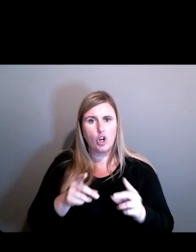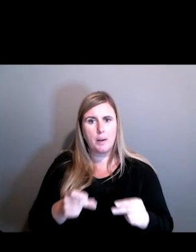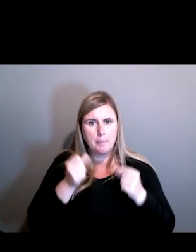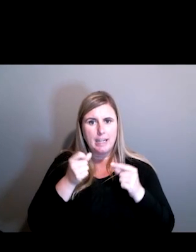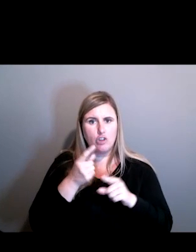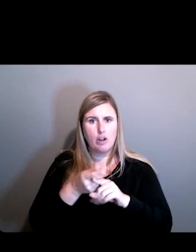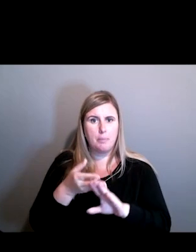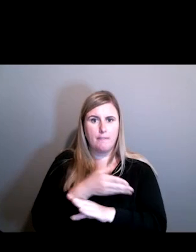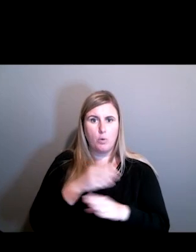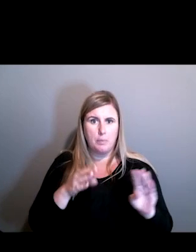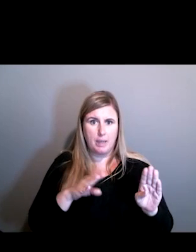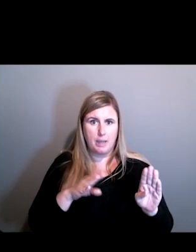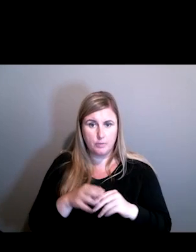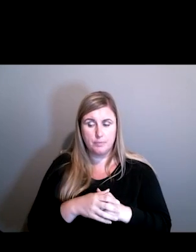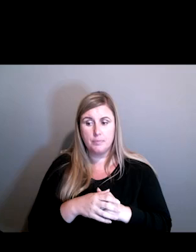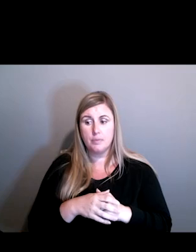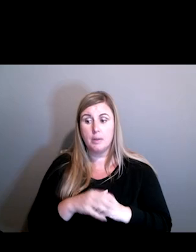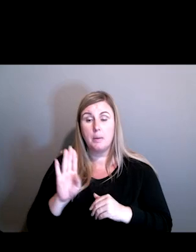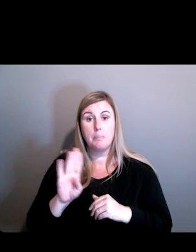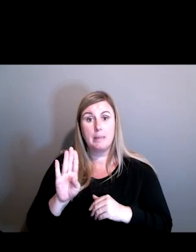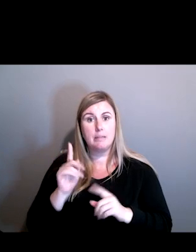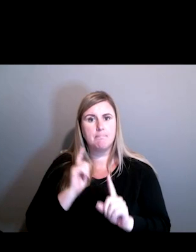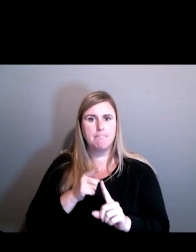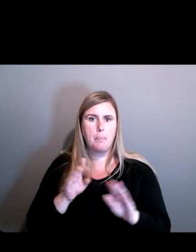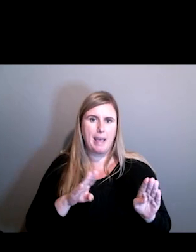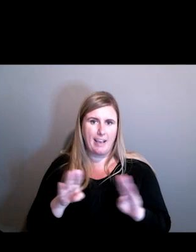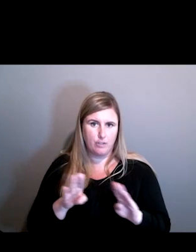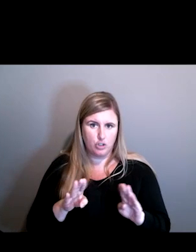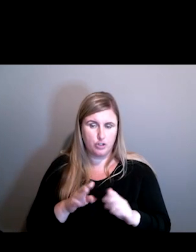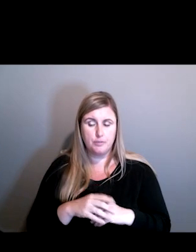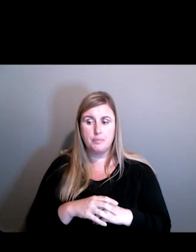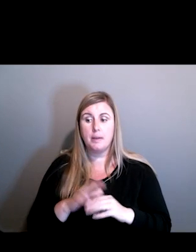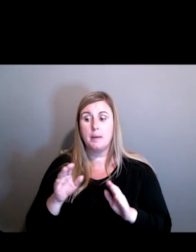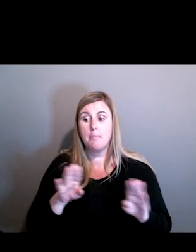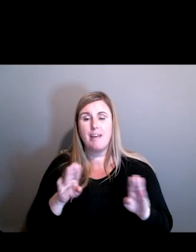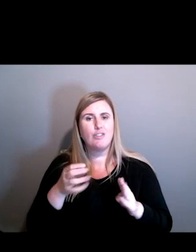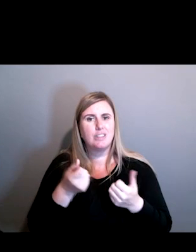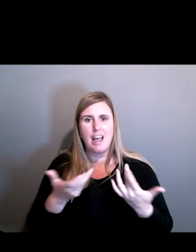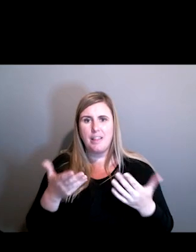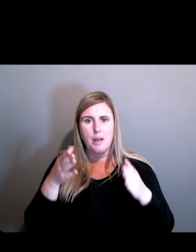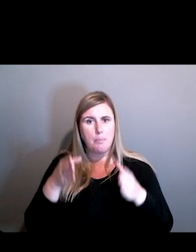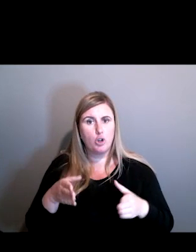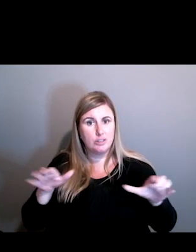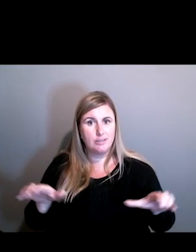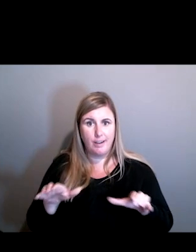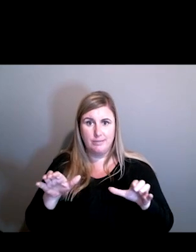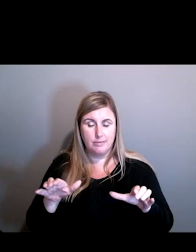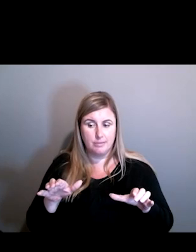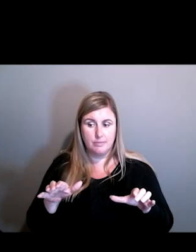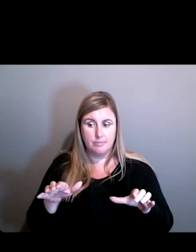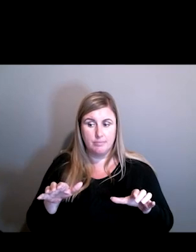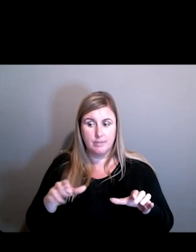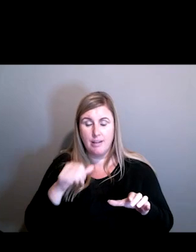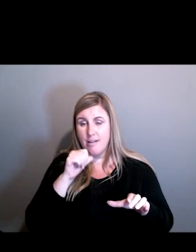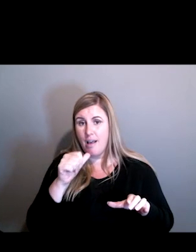behavior. B stands for behavior, and behavior is anything a person does. It's not